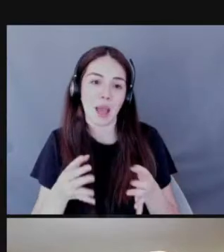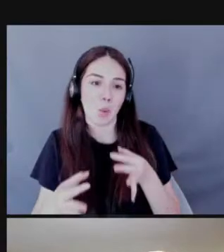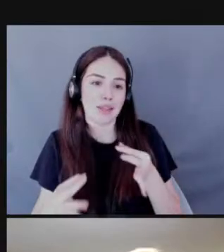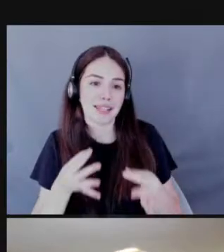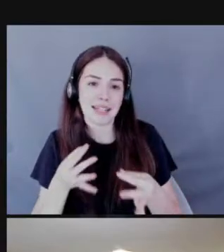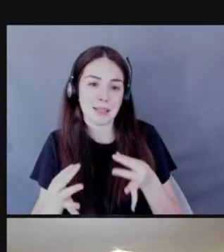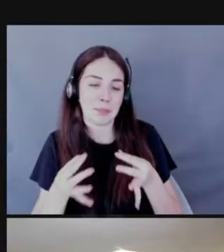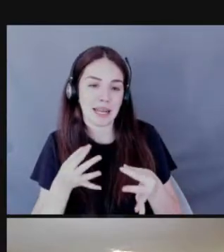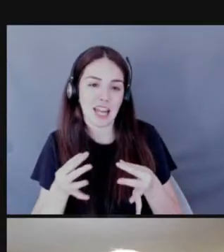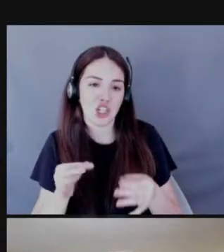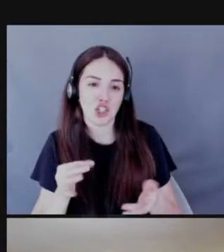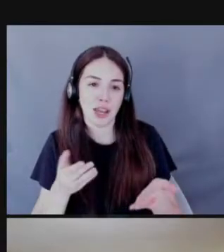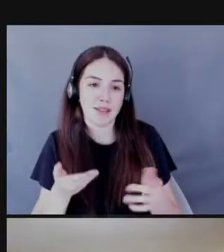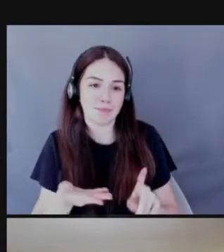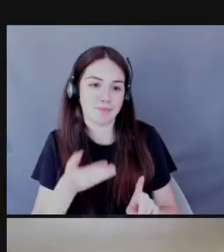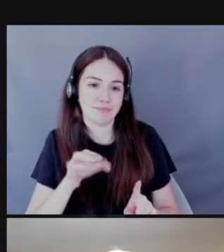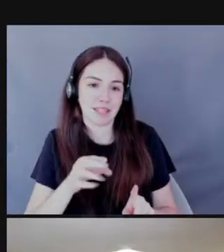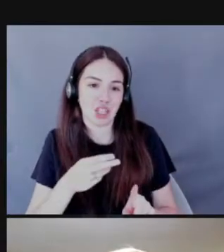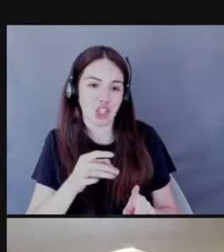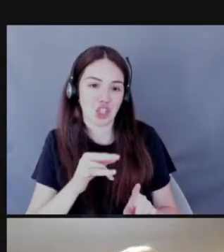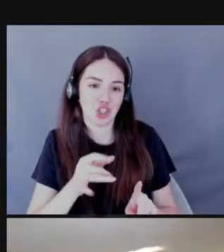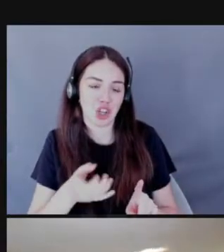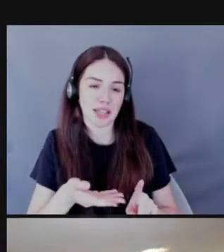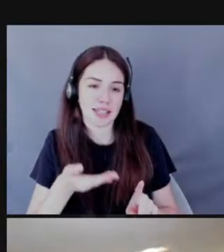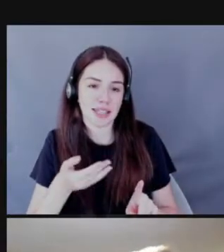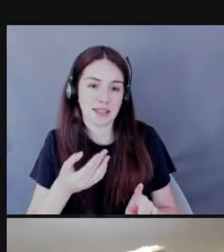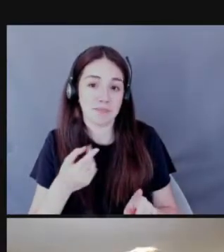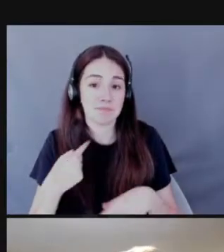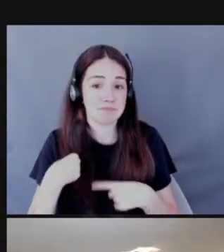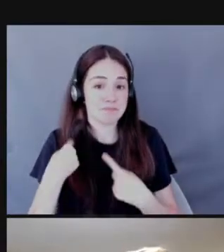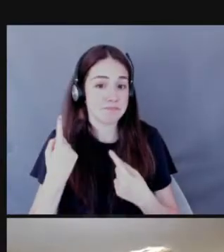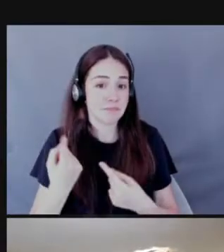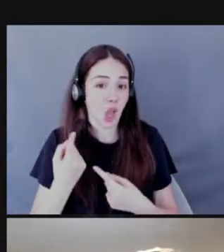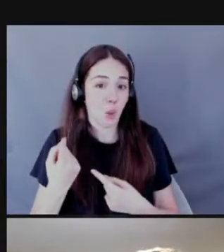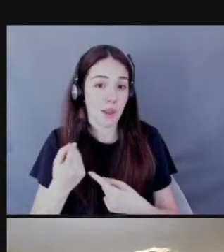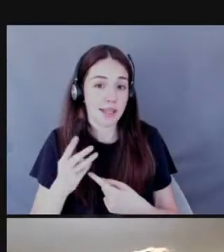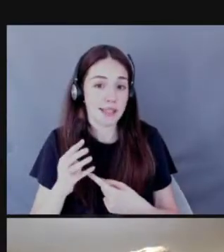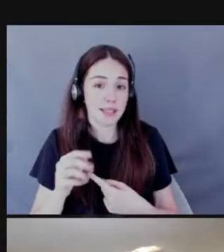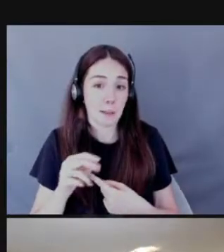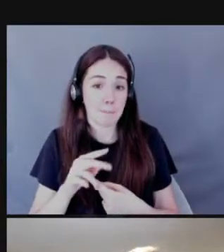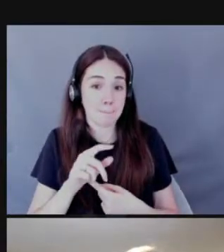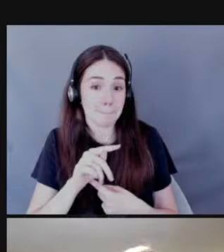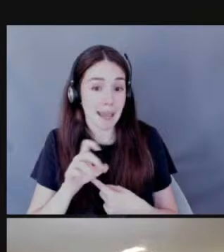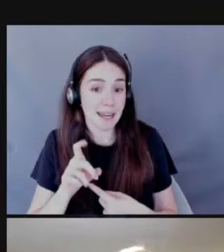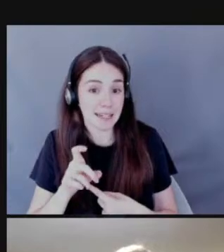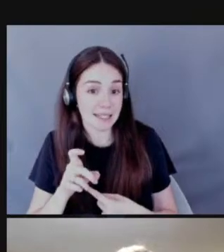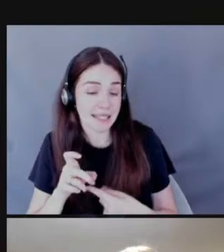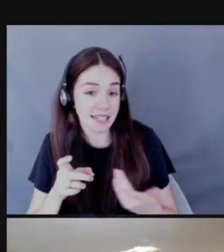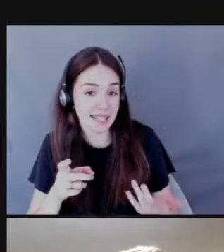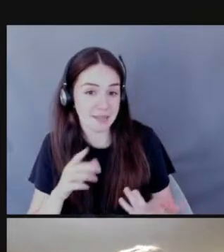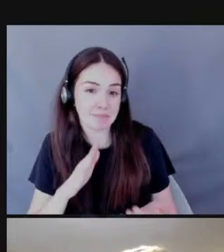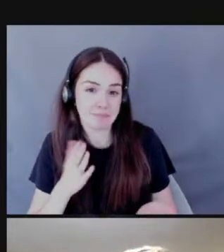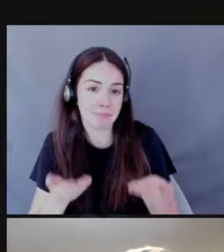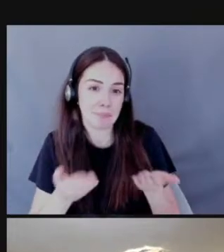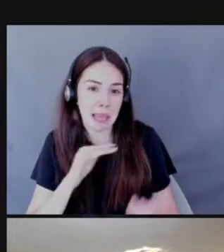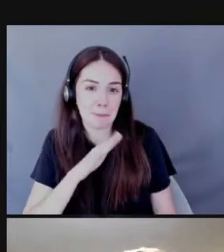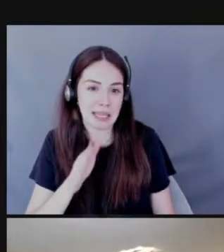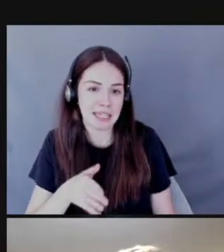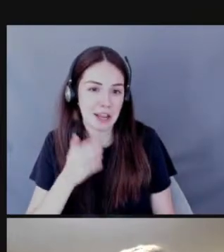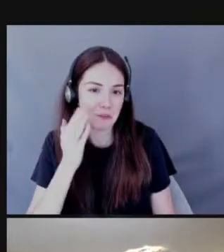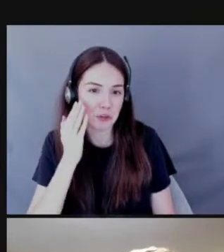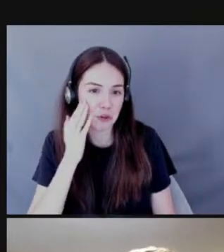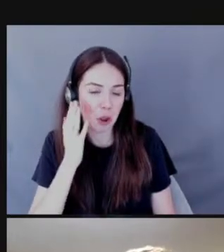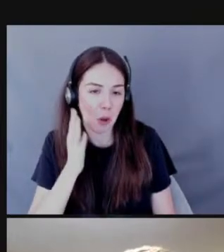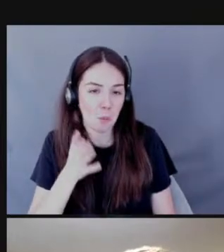been. Had Chessie always been a manatee? Who knows? We'll probably never know. But certainly